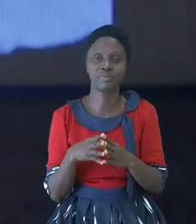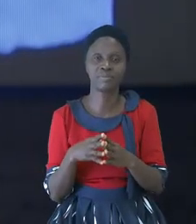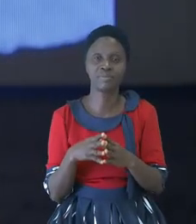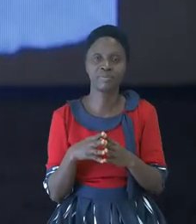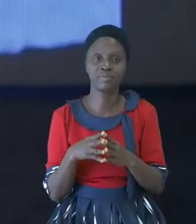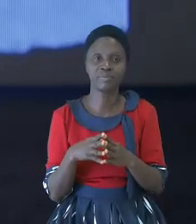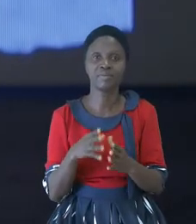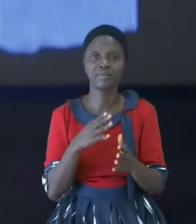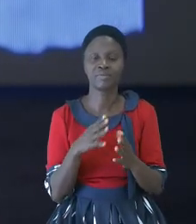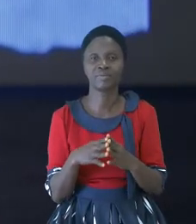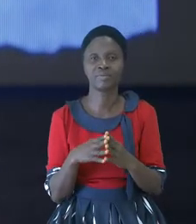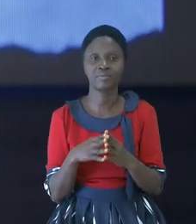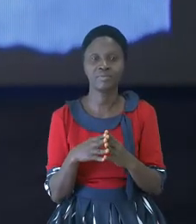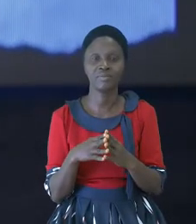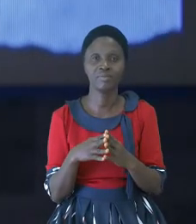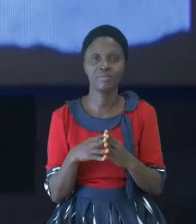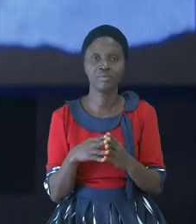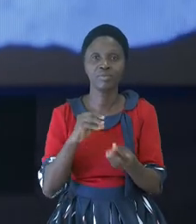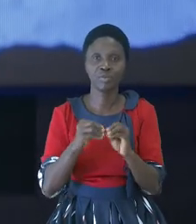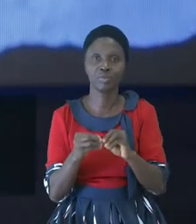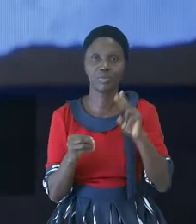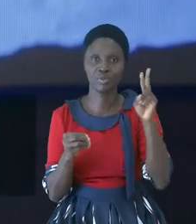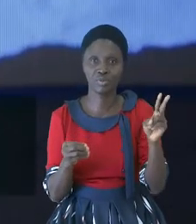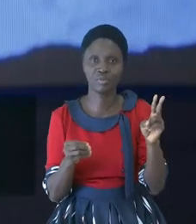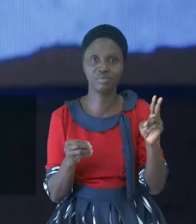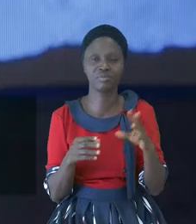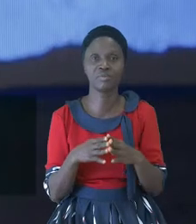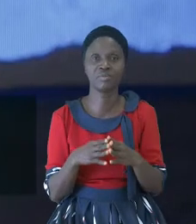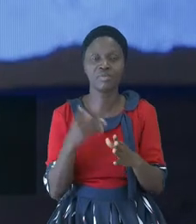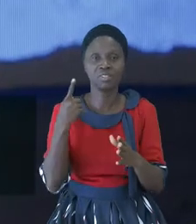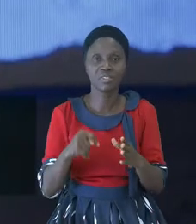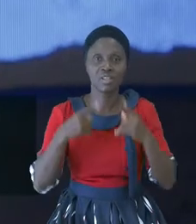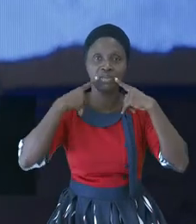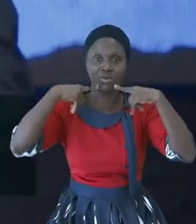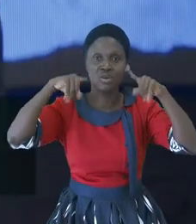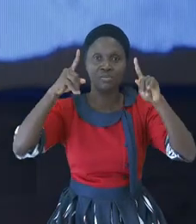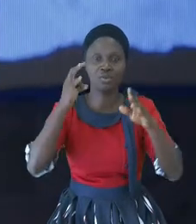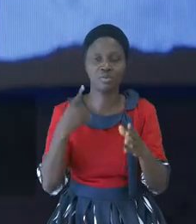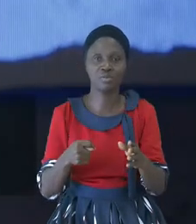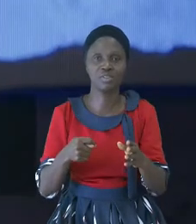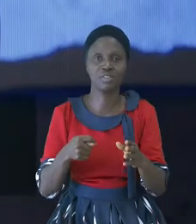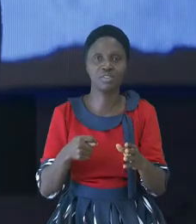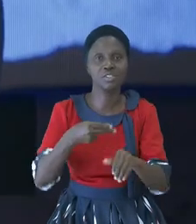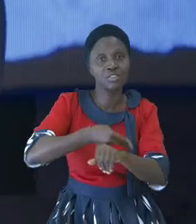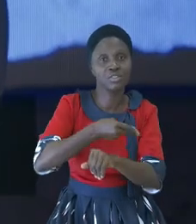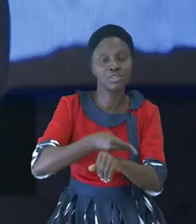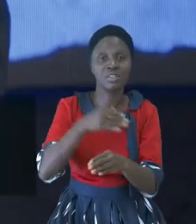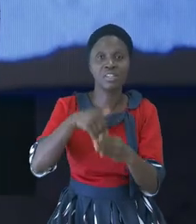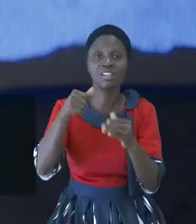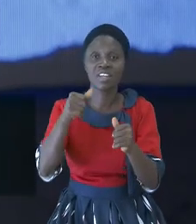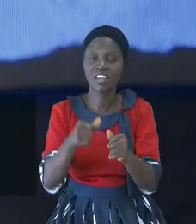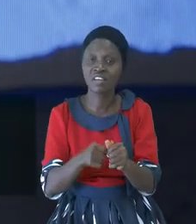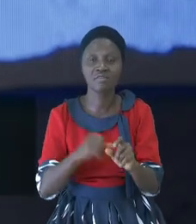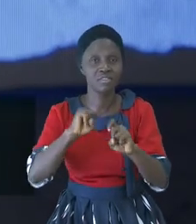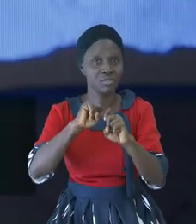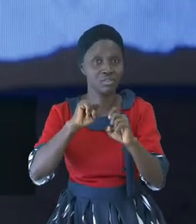shepherd and his sufficiency. Number two, the proclamation of the sheep in every situation.